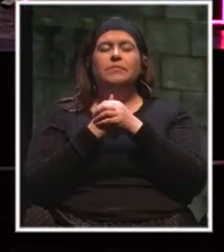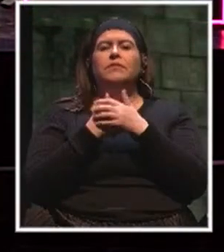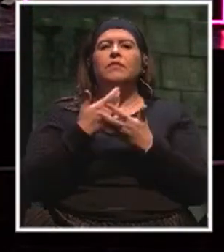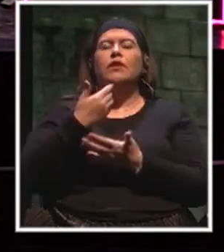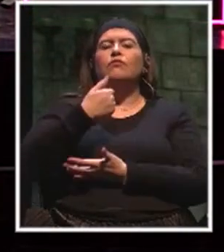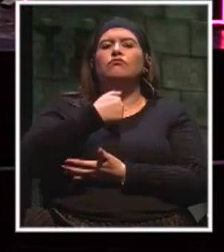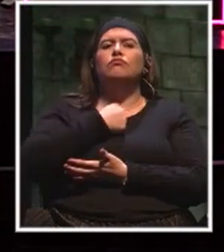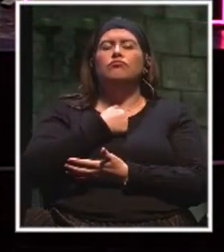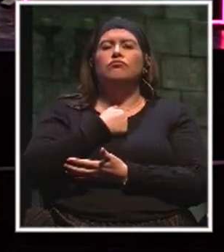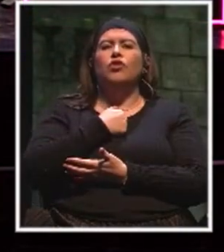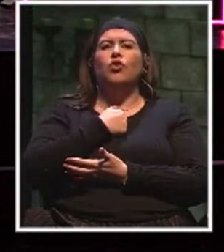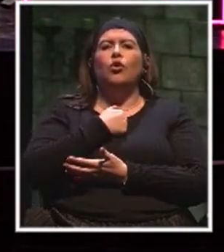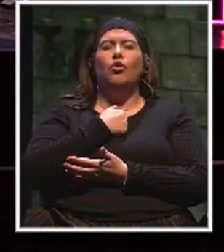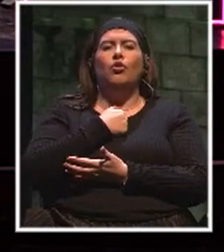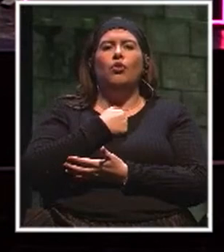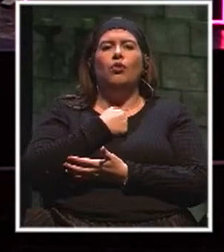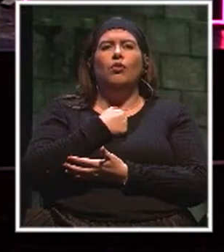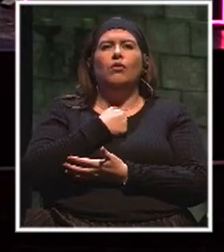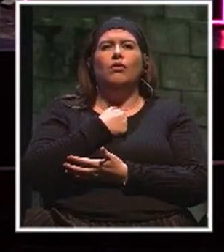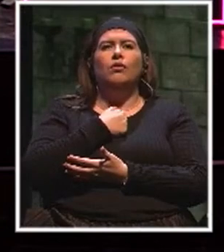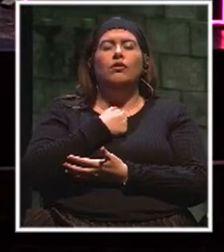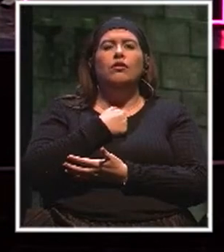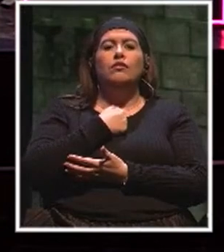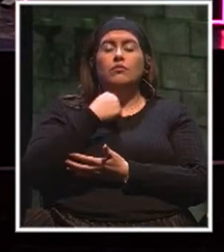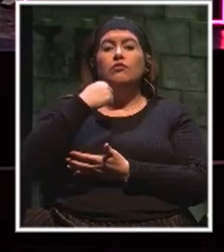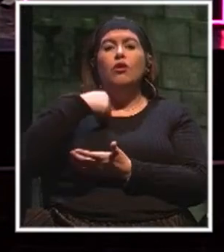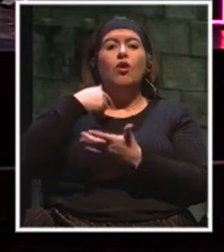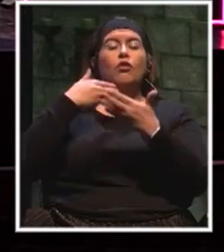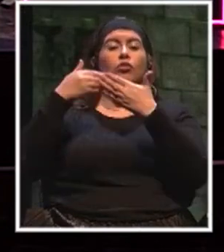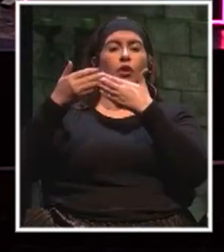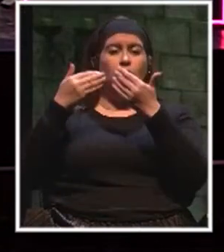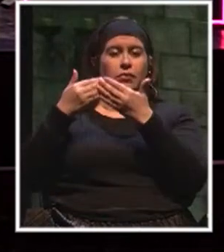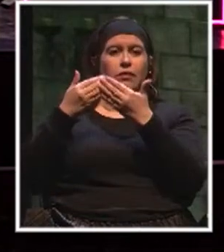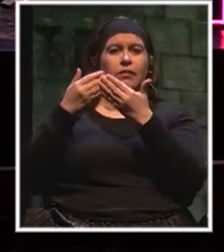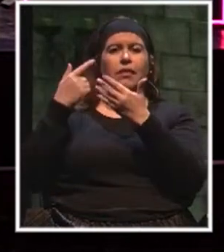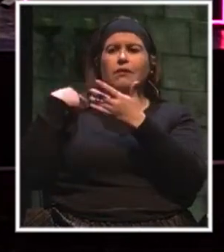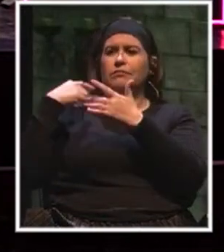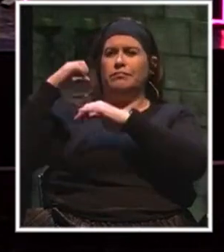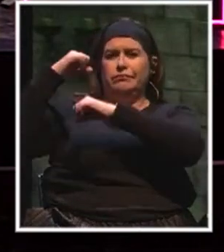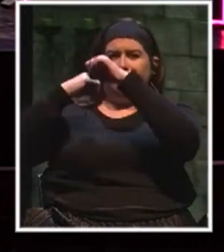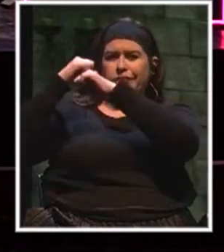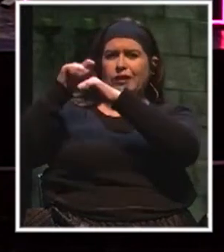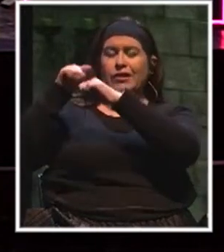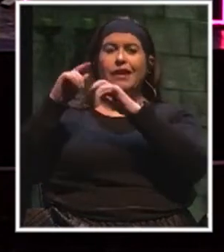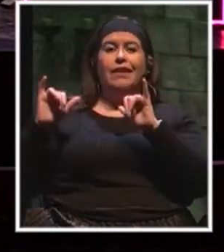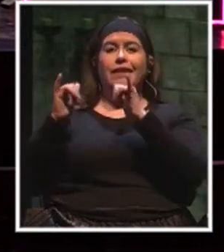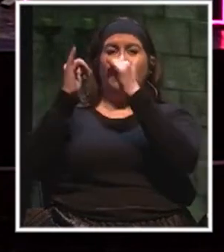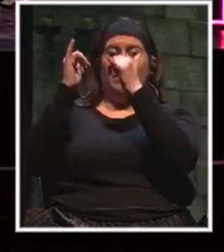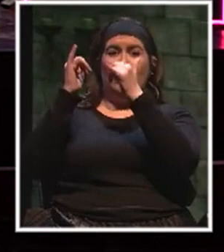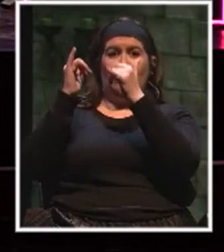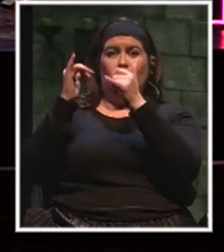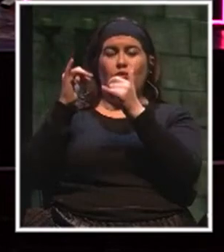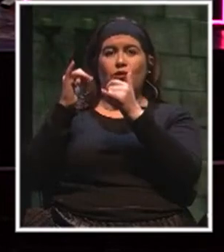I was basically came from the entertainment industry, so I come from the future by way of the past. I'm